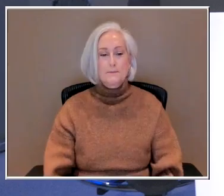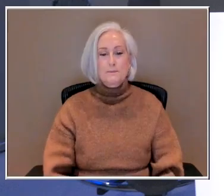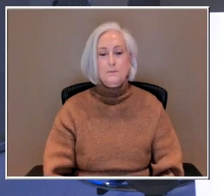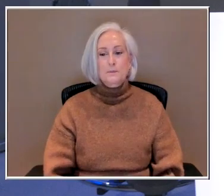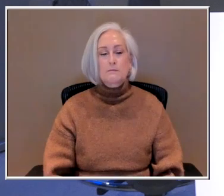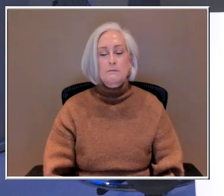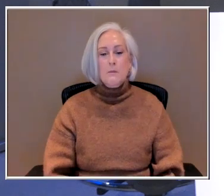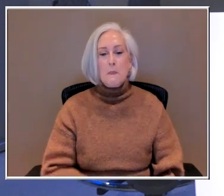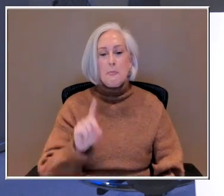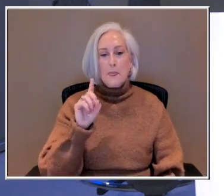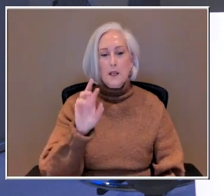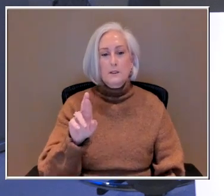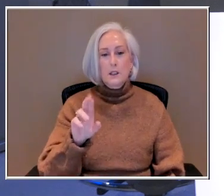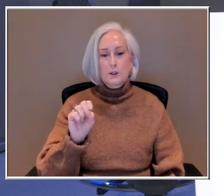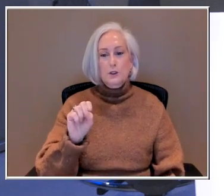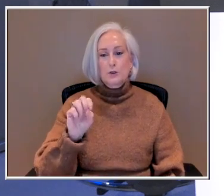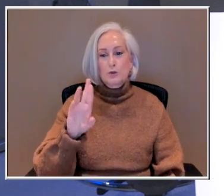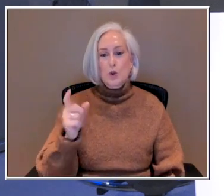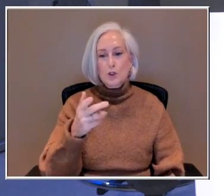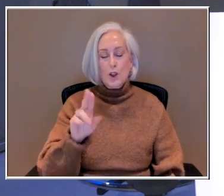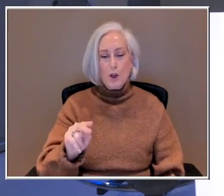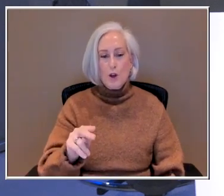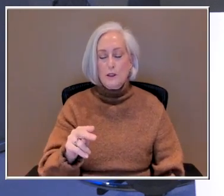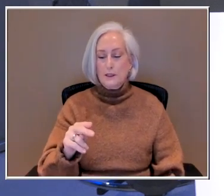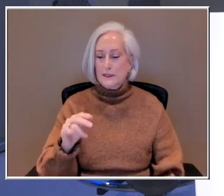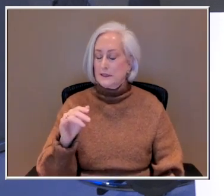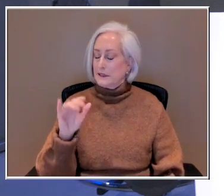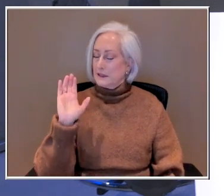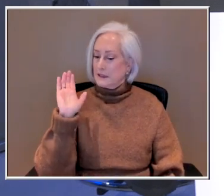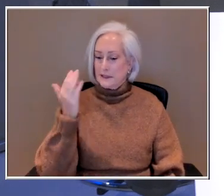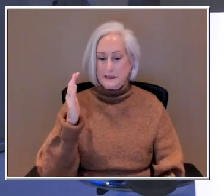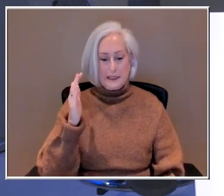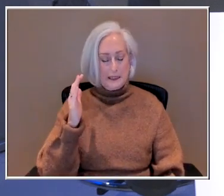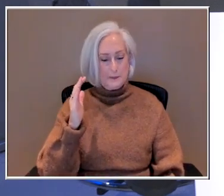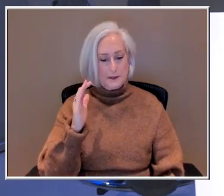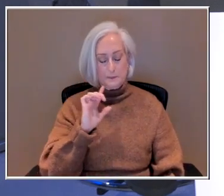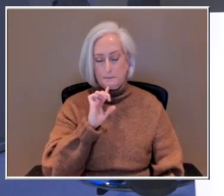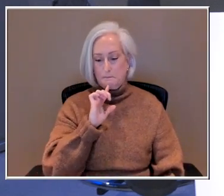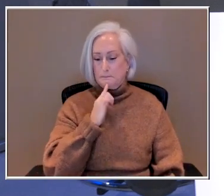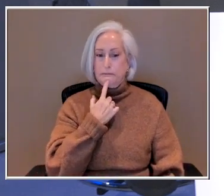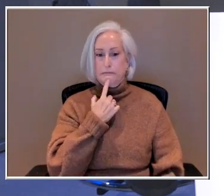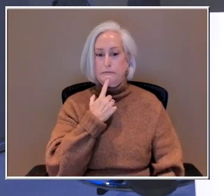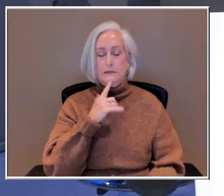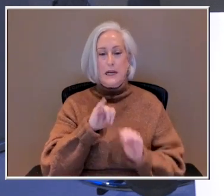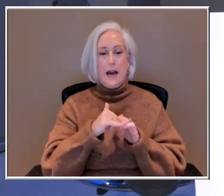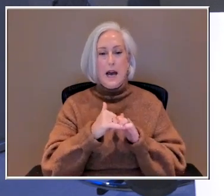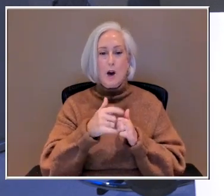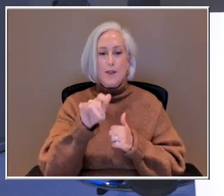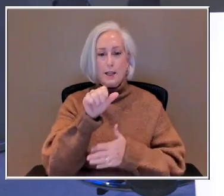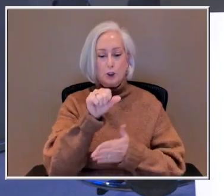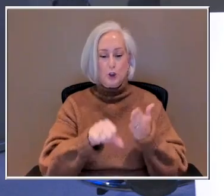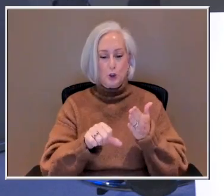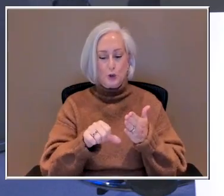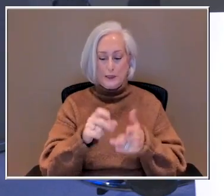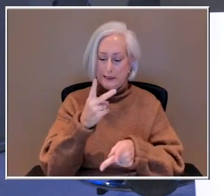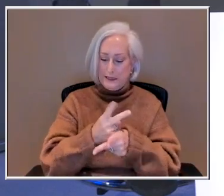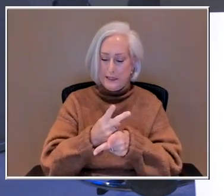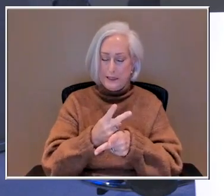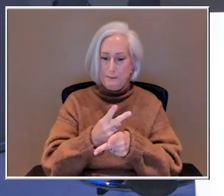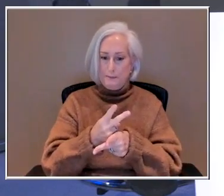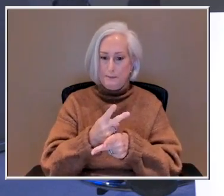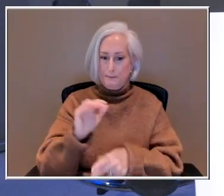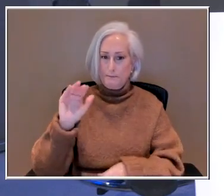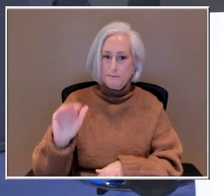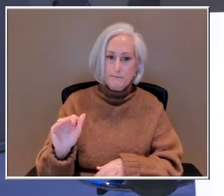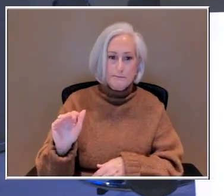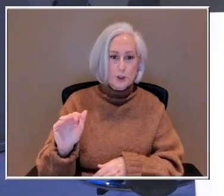drastic. But how does this surgery really help kids like John stay active? Why is it the best option? So